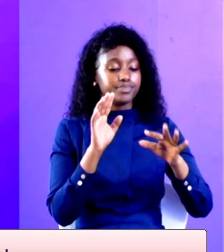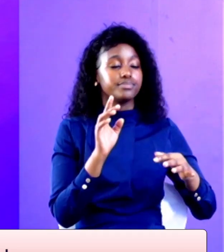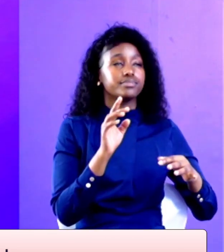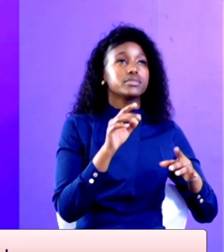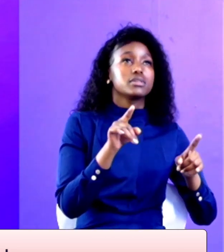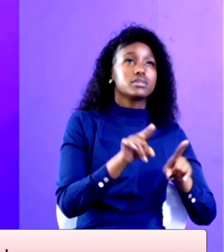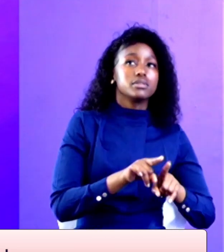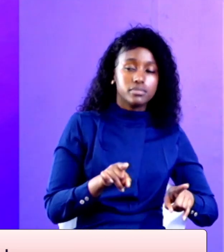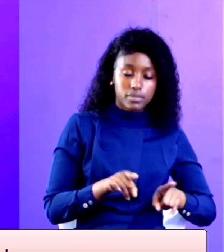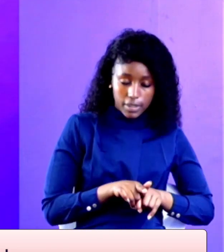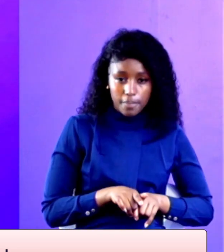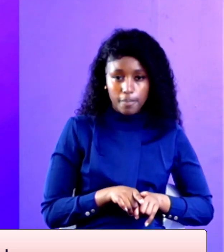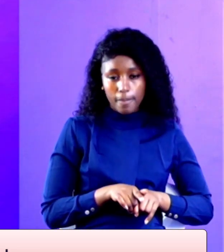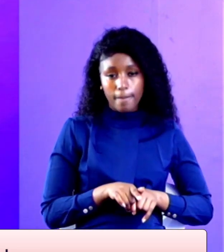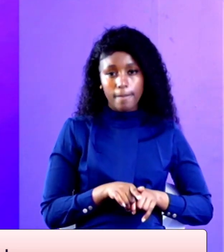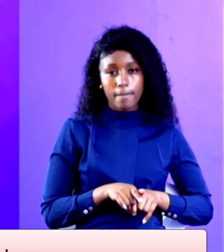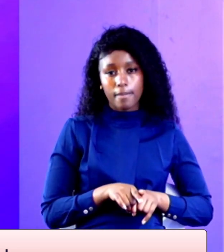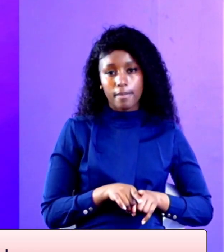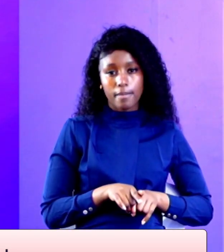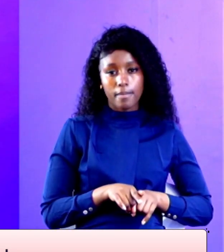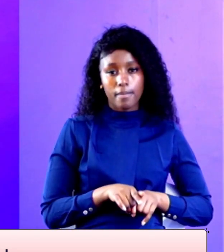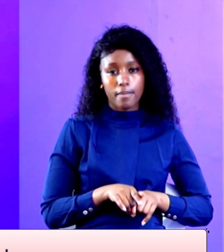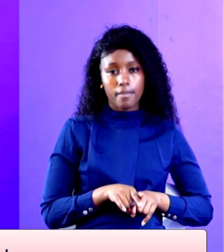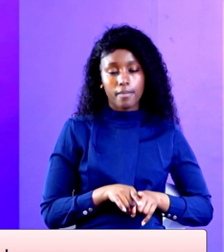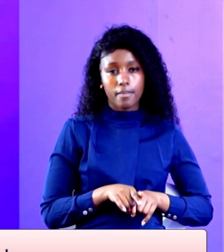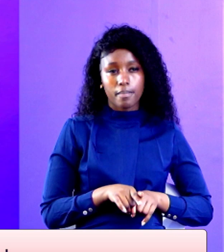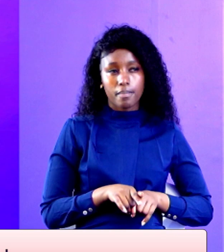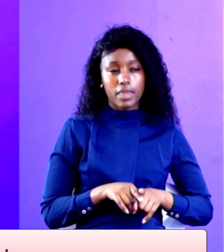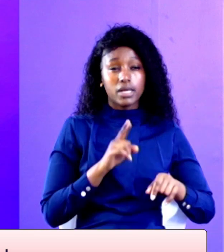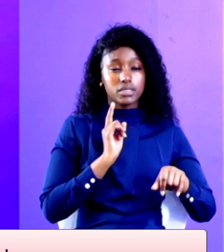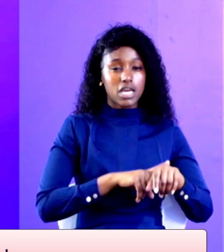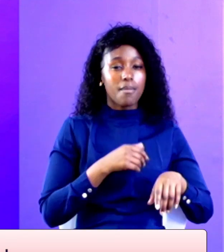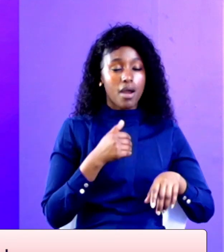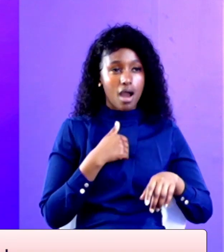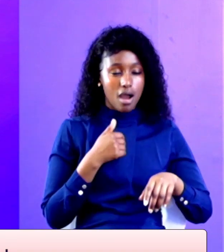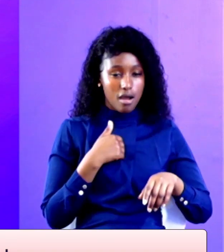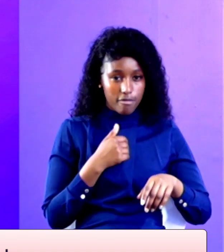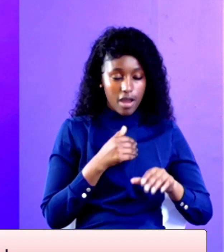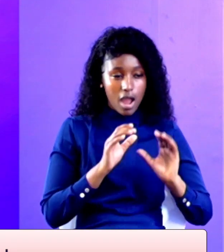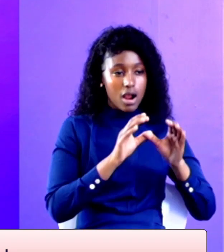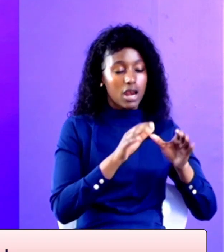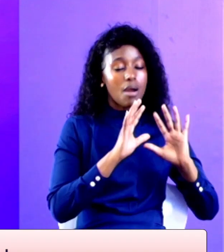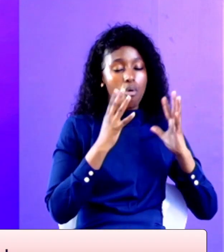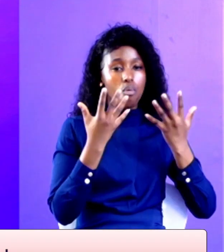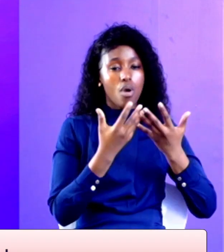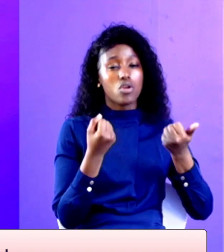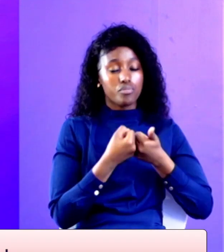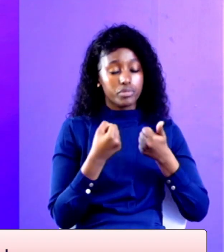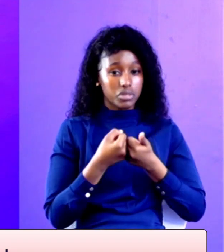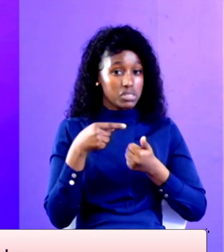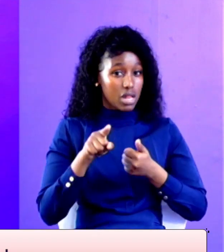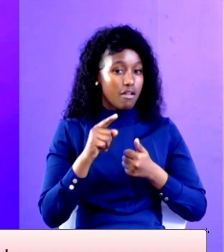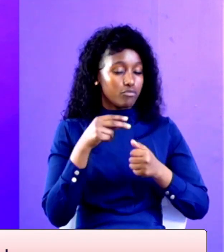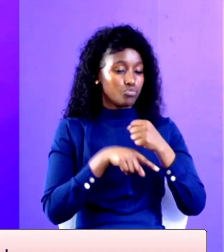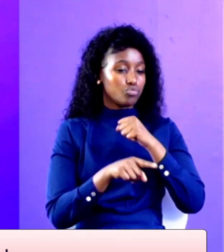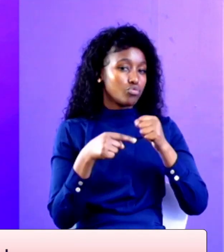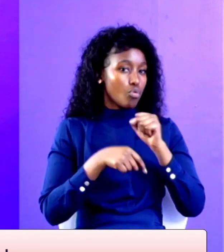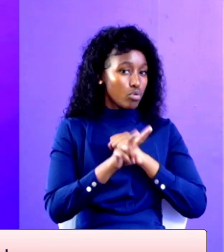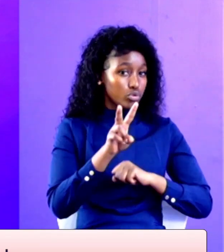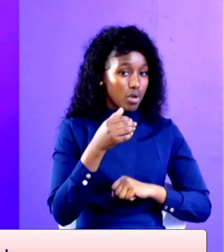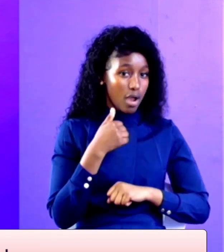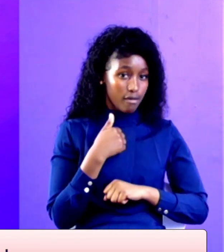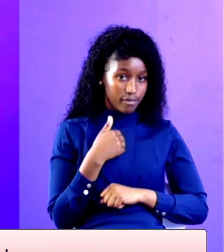He's a Brazilian striker. He scored 2 for them when they were playing in the Club World Cup. Also, they brought